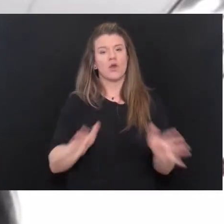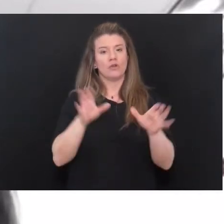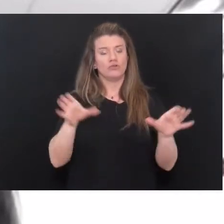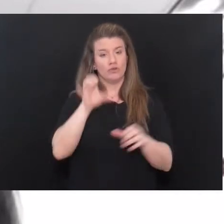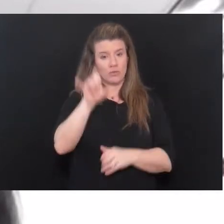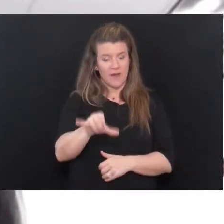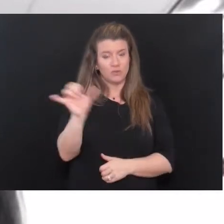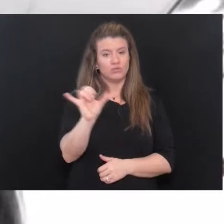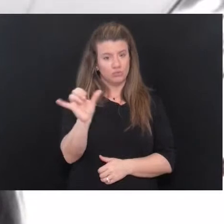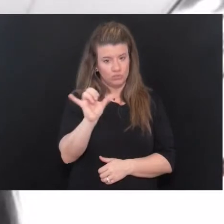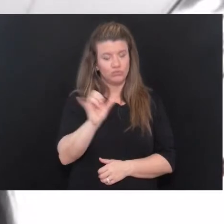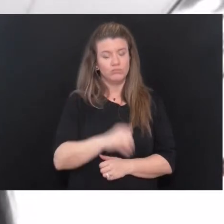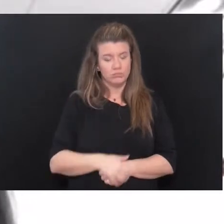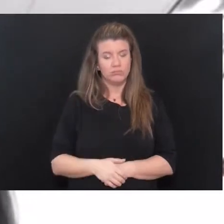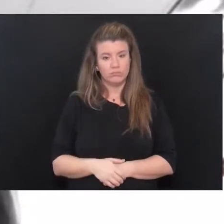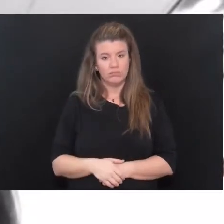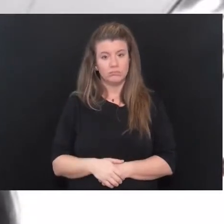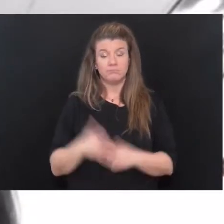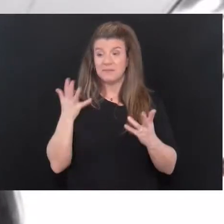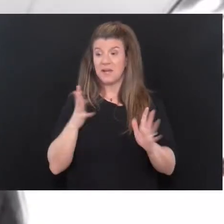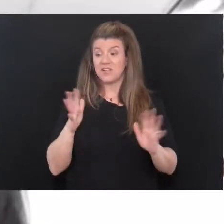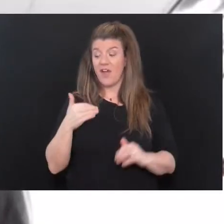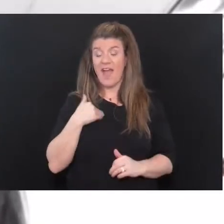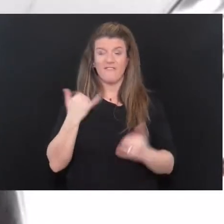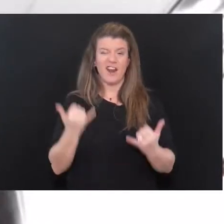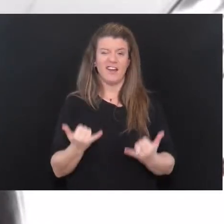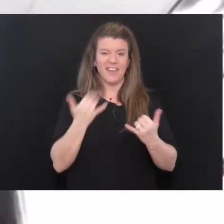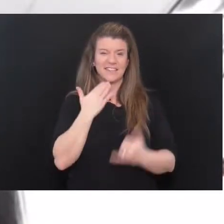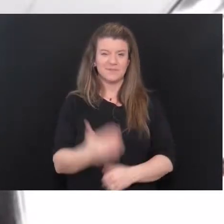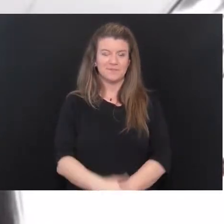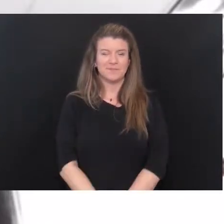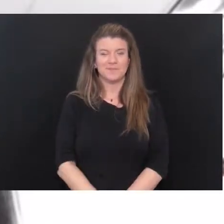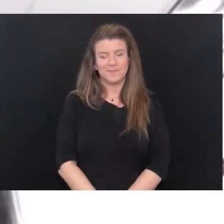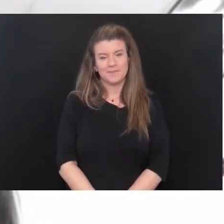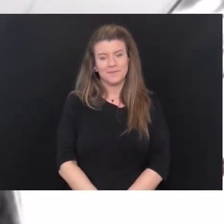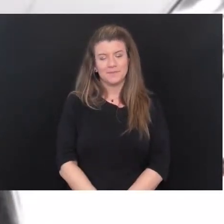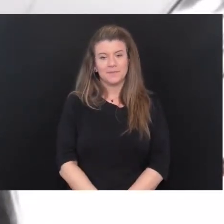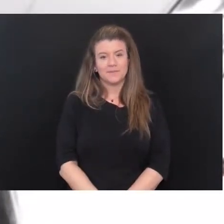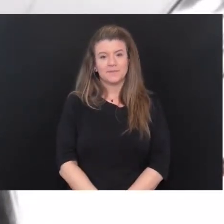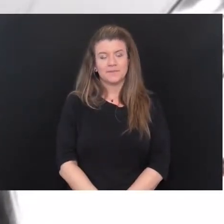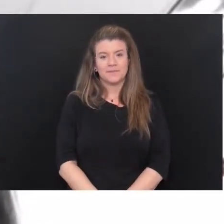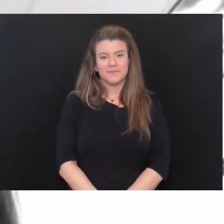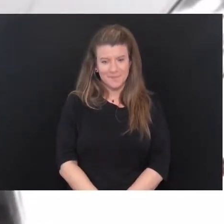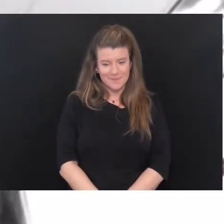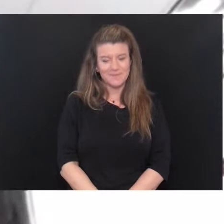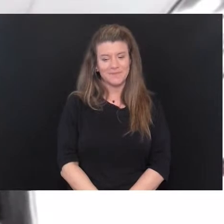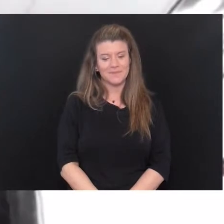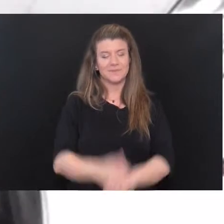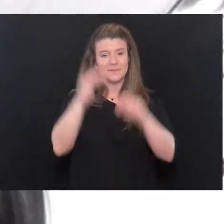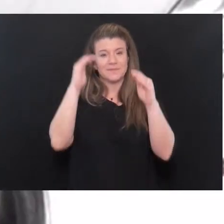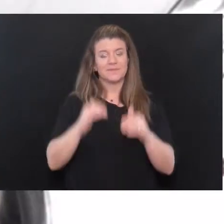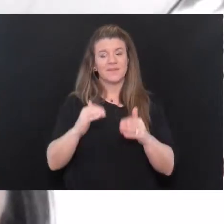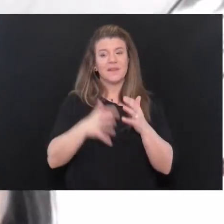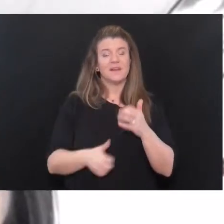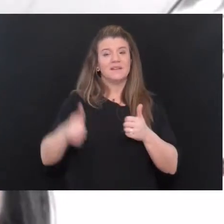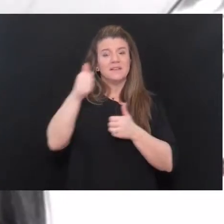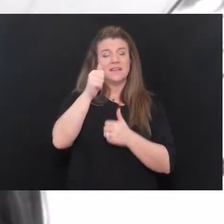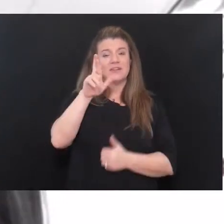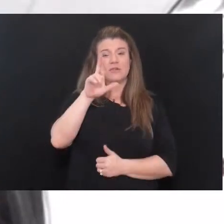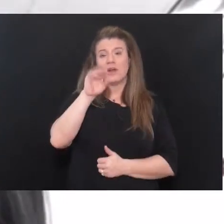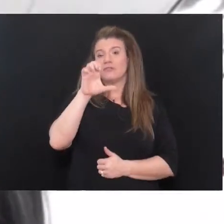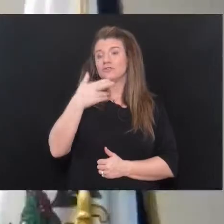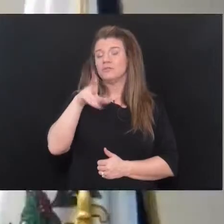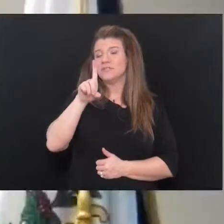well. But that's all I have for right now. Thanks. Thank you, Doctor. Next is Secretary Bill Crouch with the